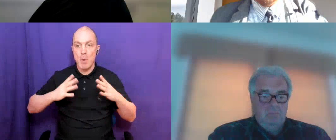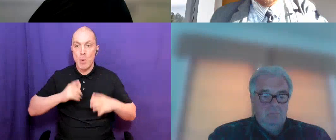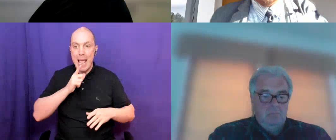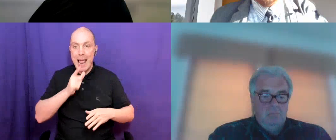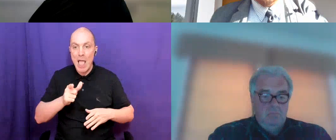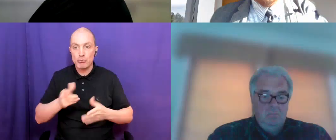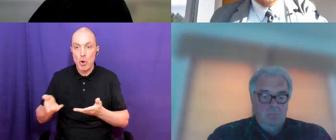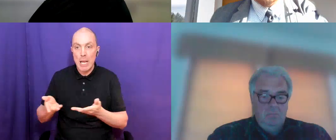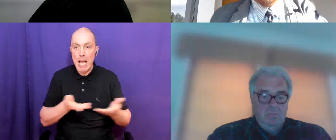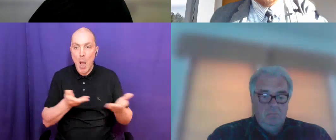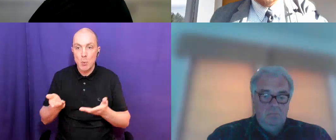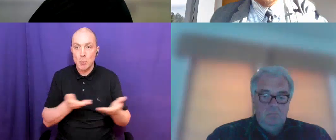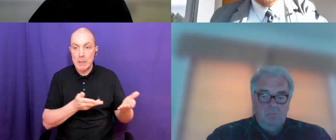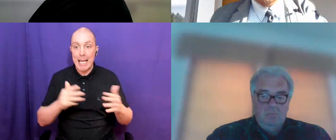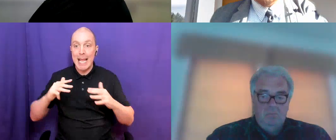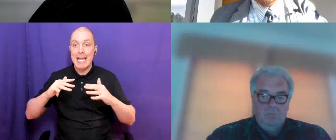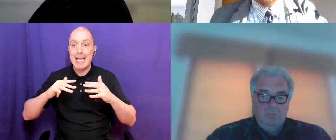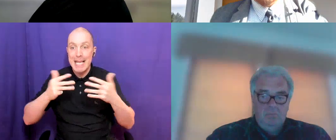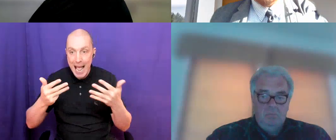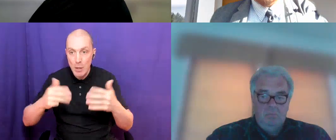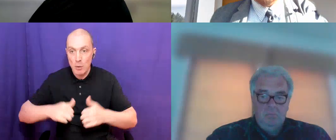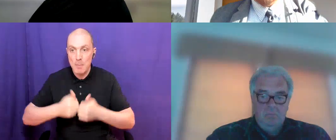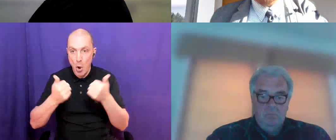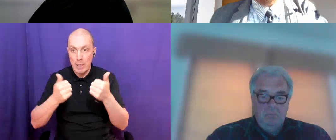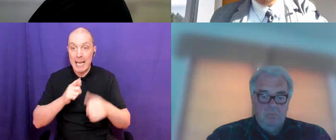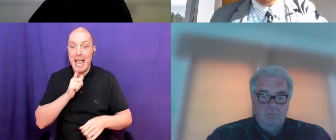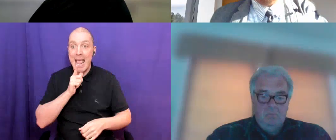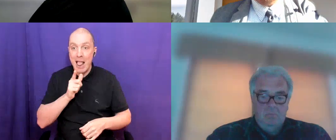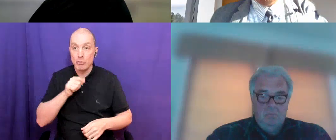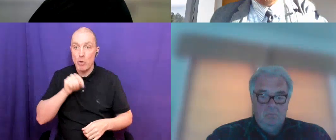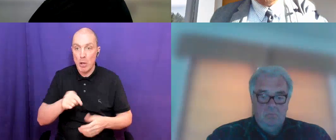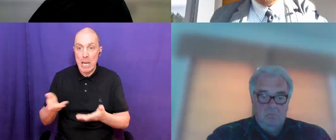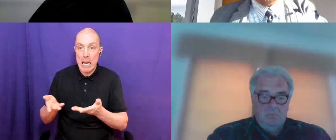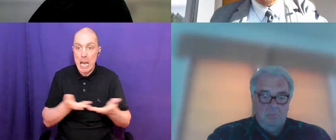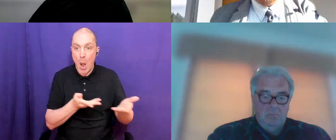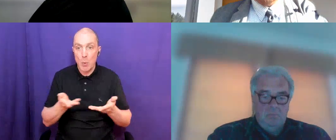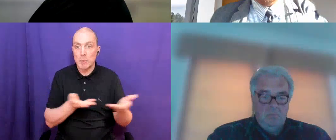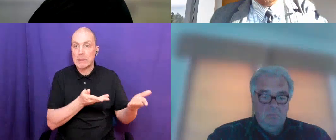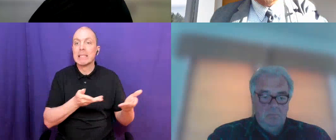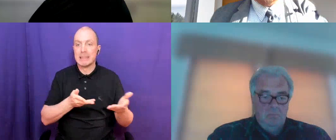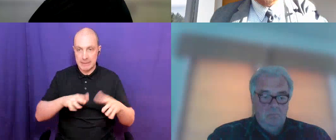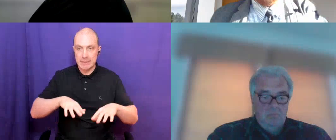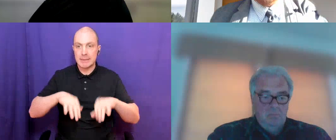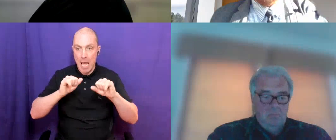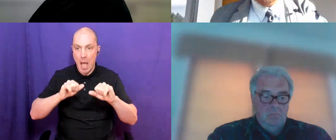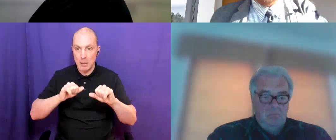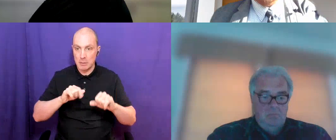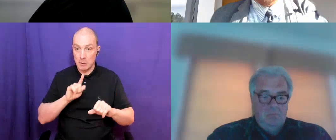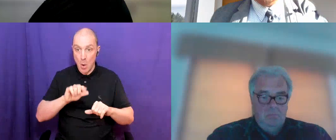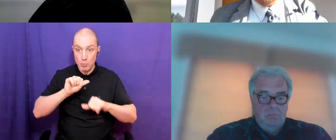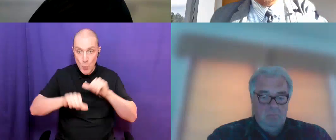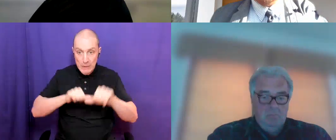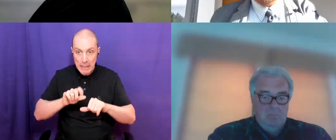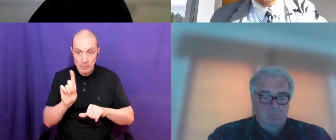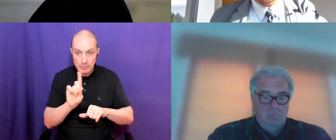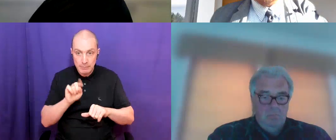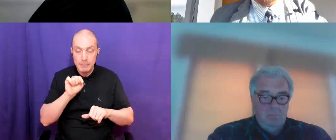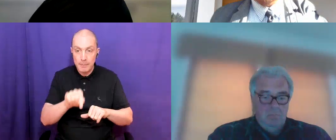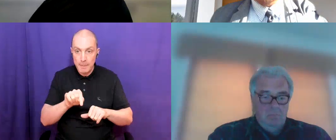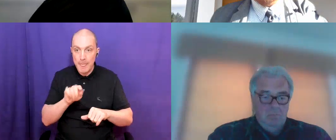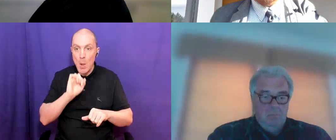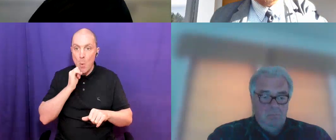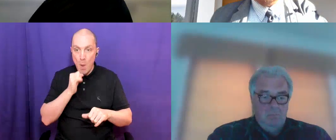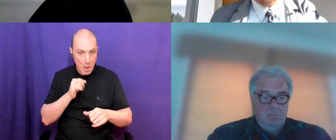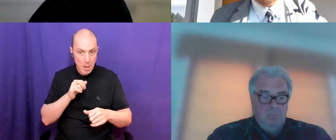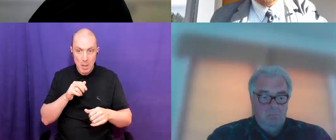At 9 o'clock, the electronic count commences, and they'll run through these processes. So firstly, the registration of the